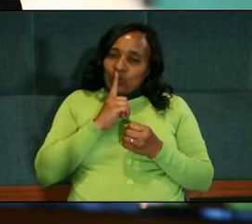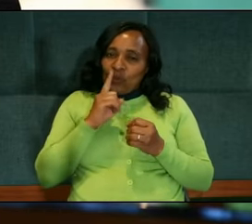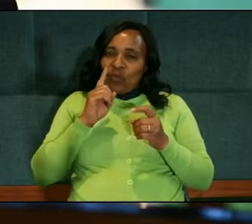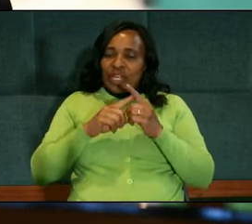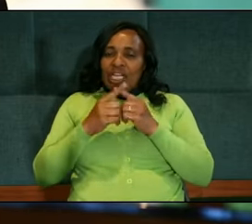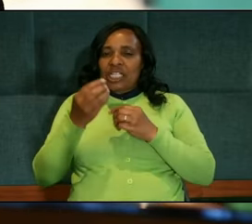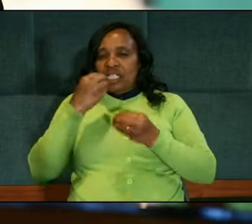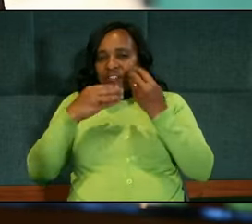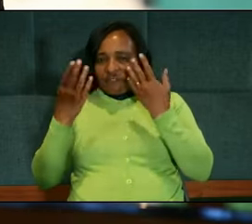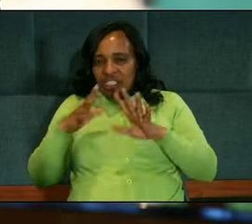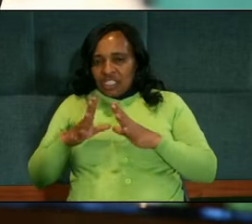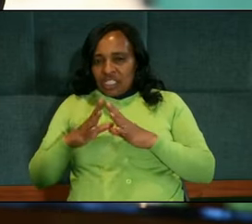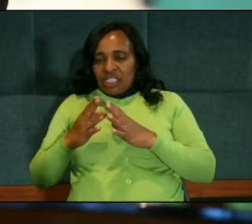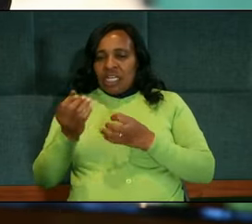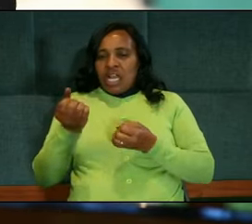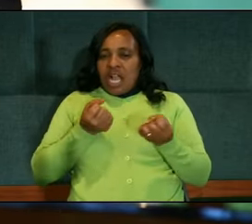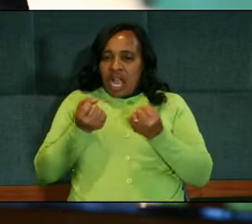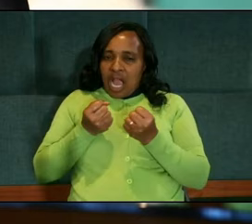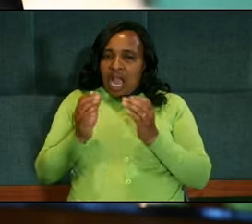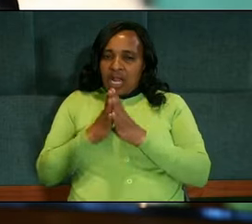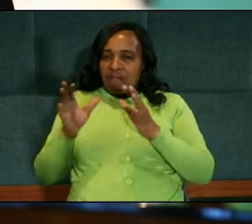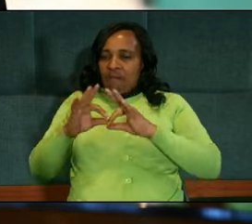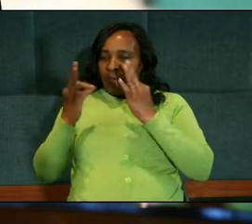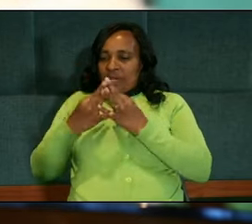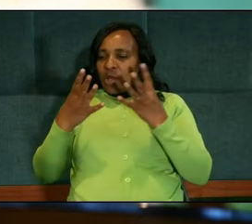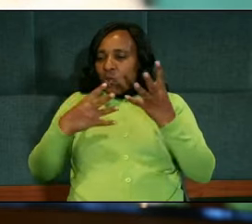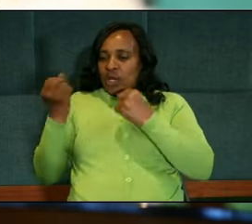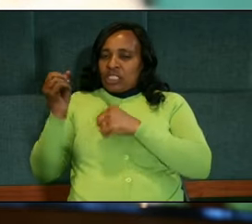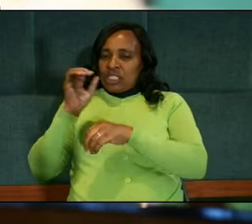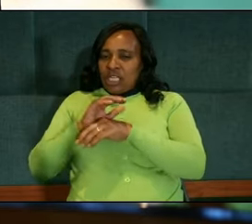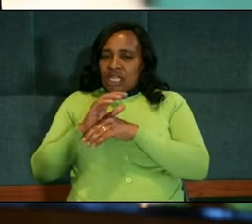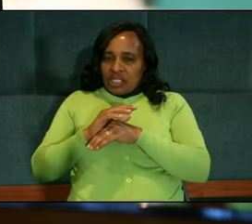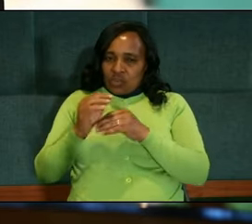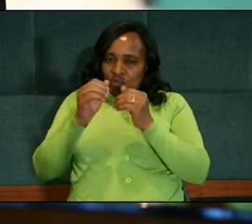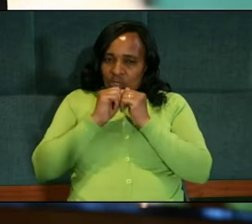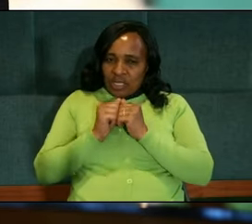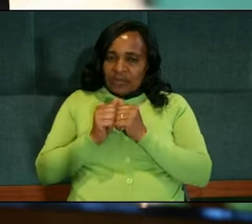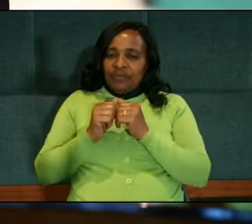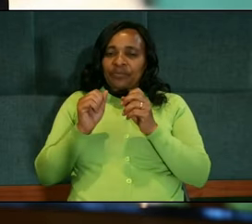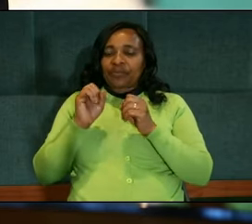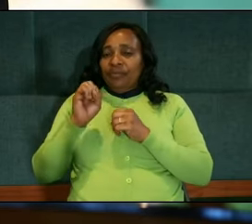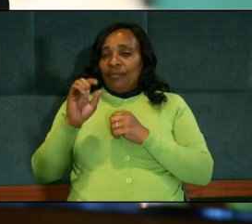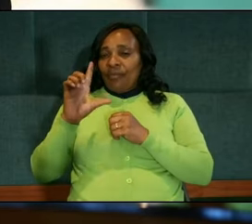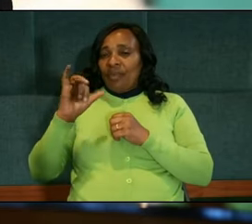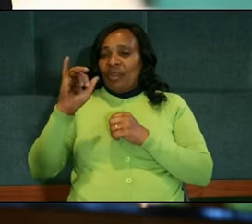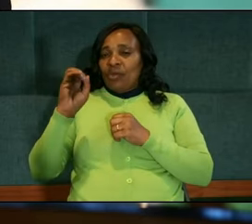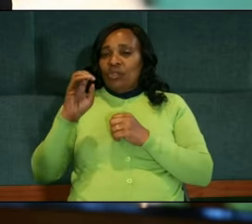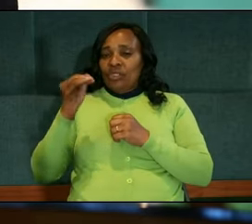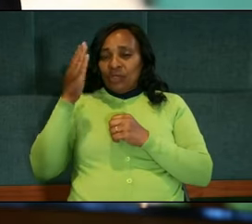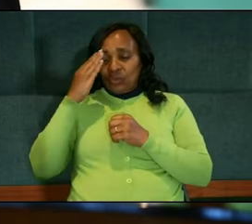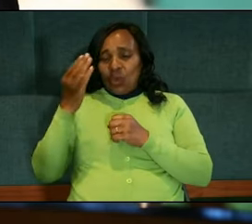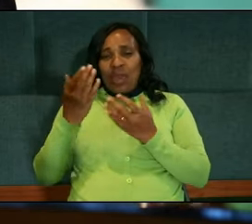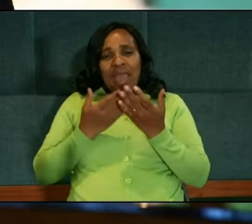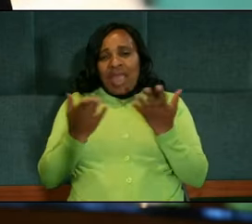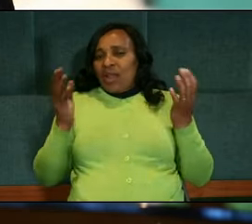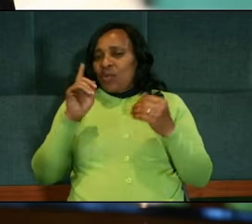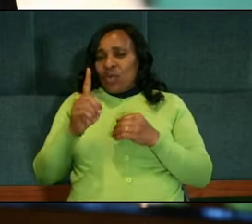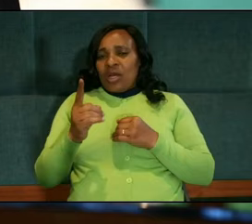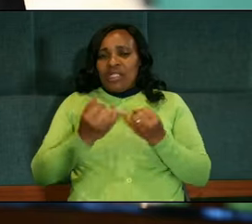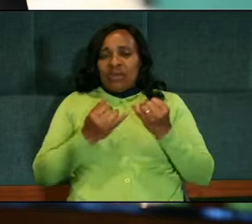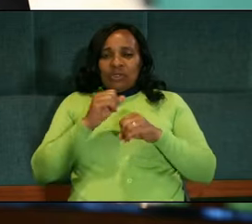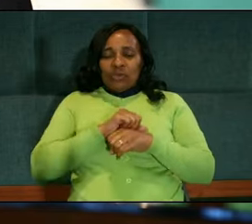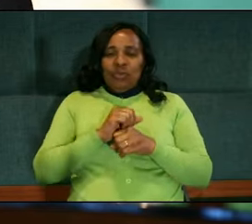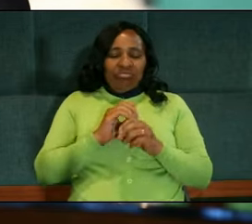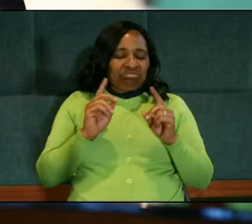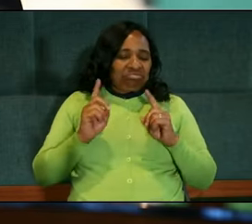car with Auntie and her family, and they went to church. Elliot didn't know anyone in Sabbath school, and he felt